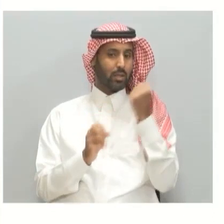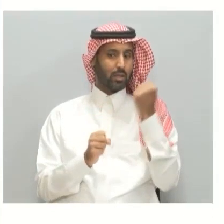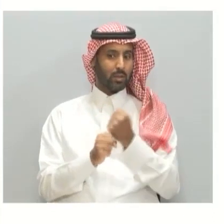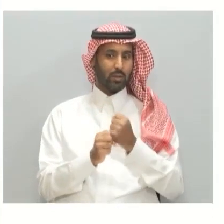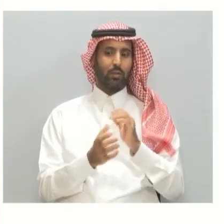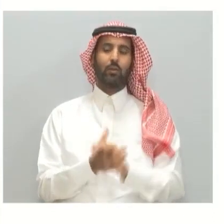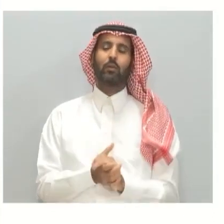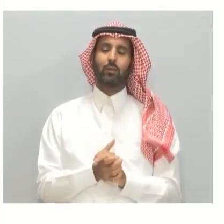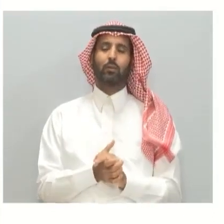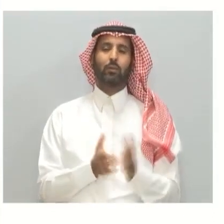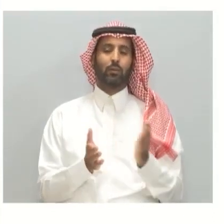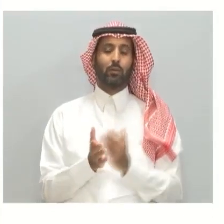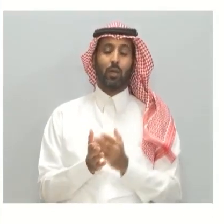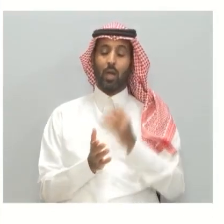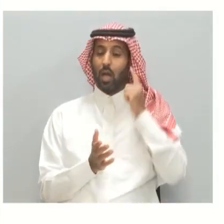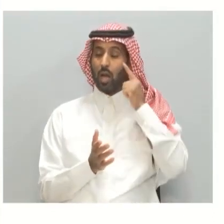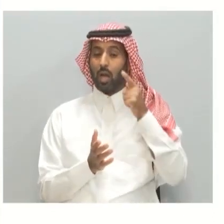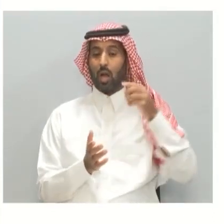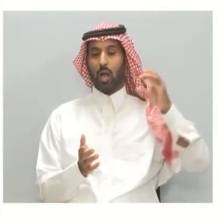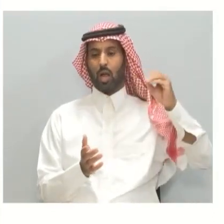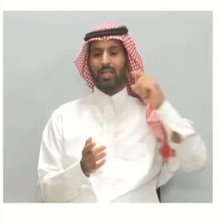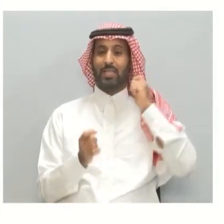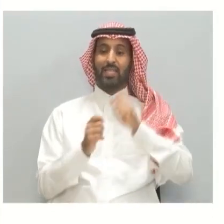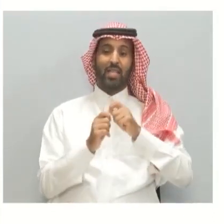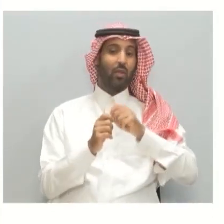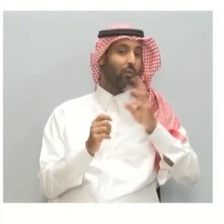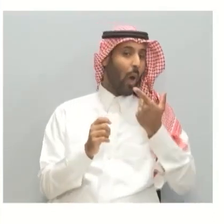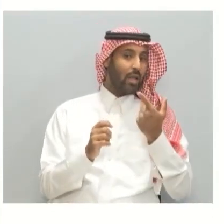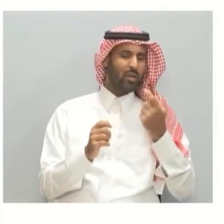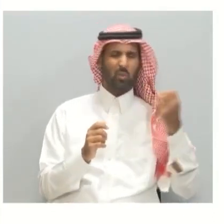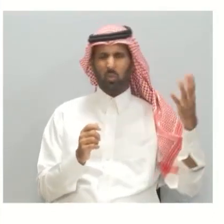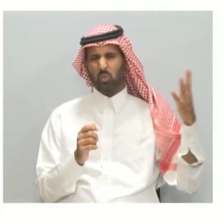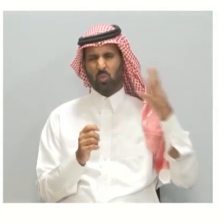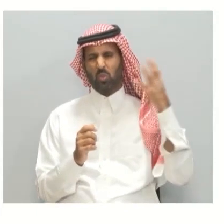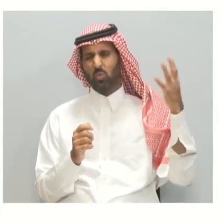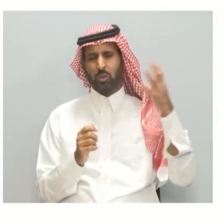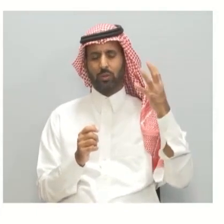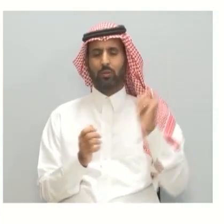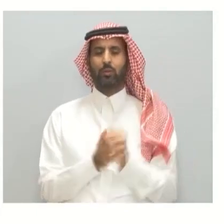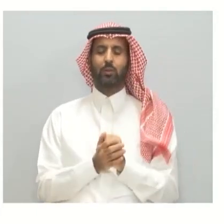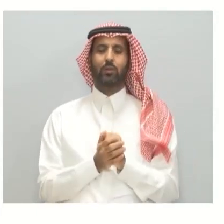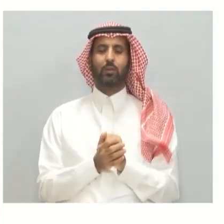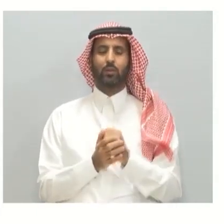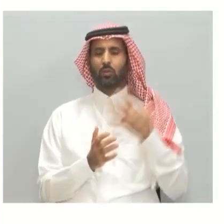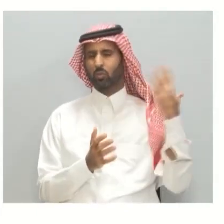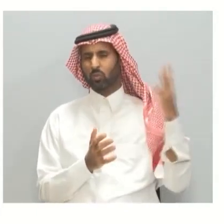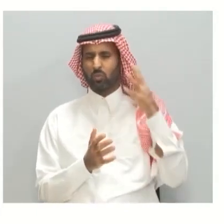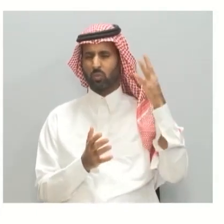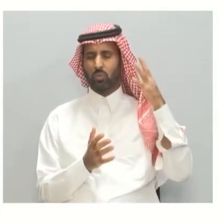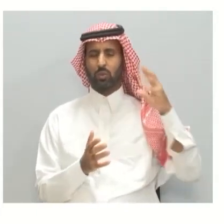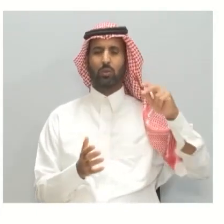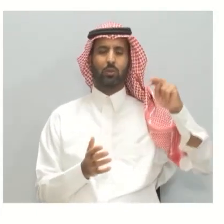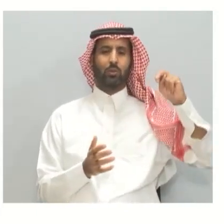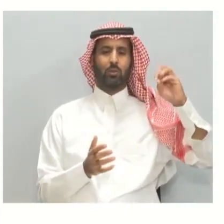this job. A consultant for what? Yes, you can say noise